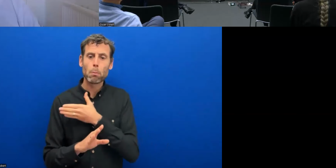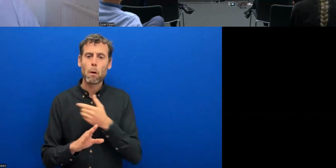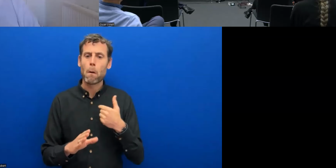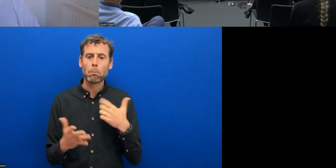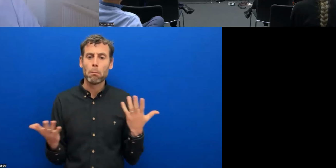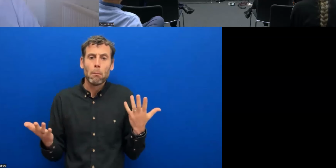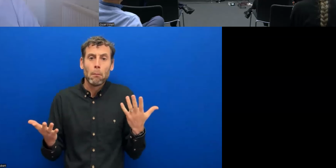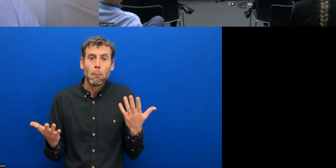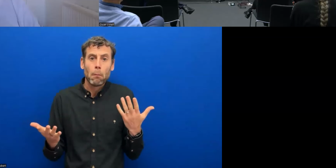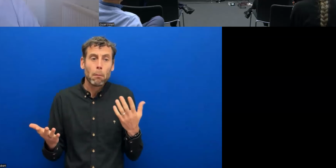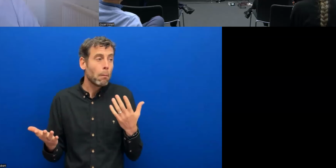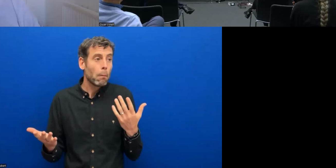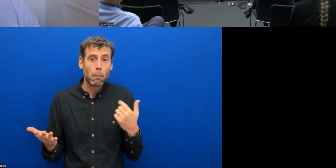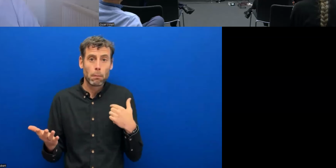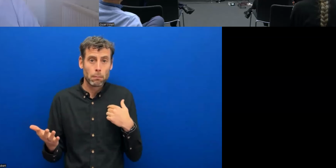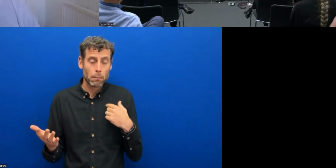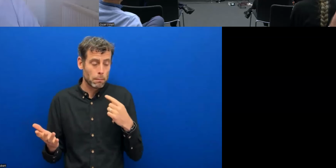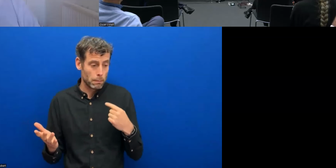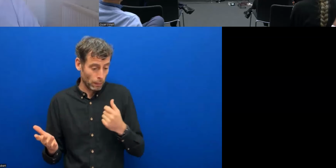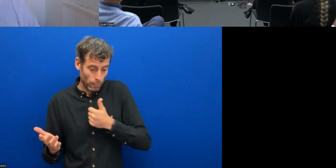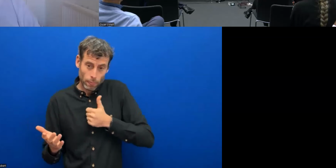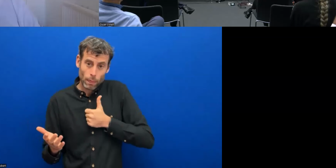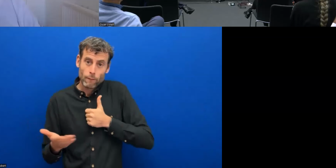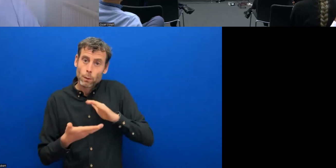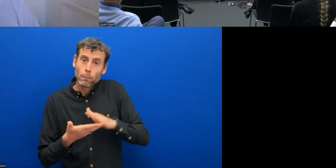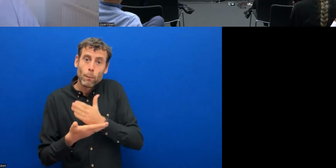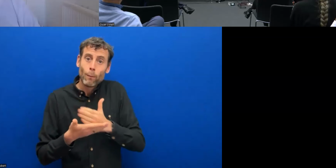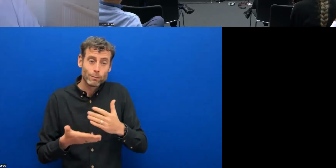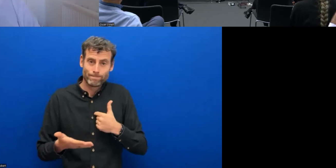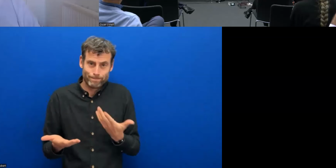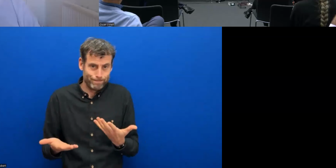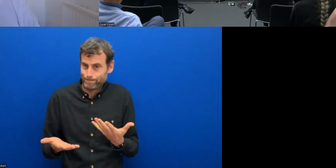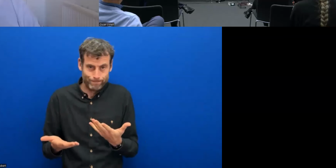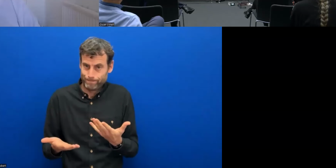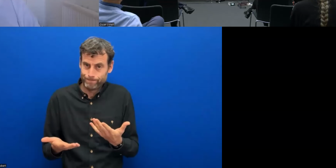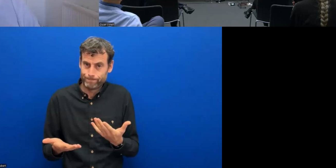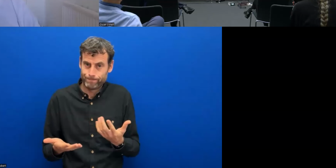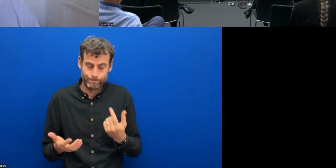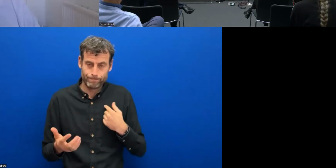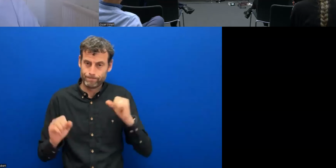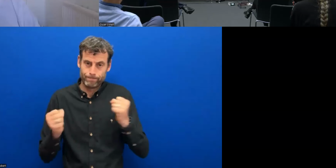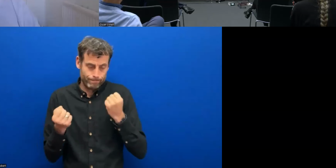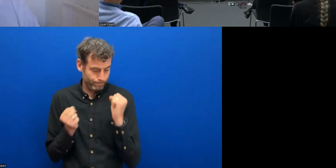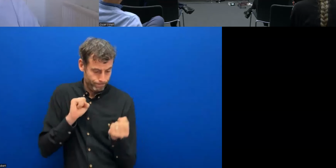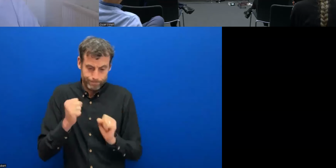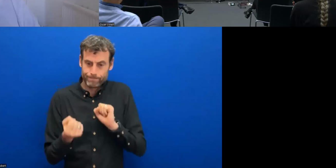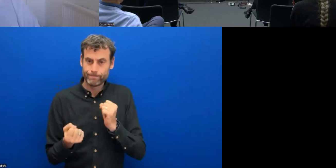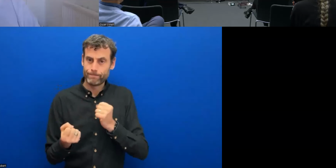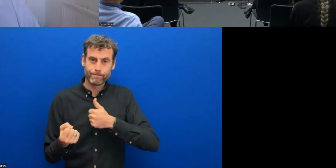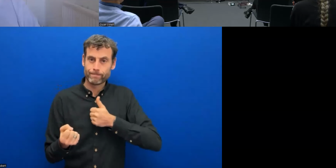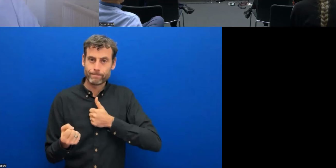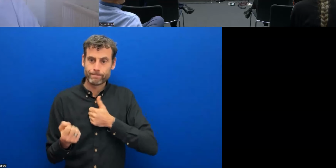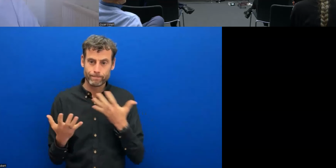because of my impaired motoric skills. So I haven't found a